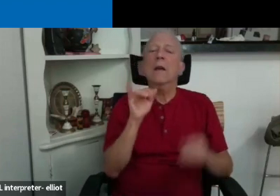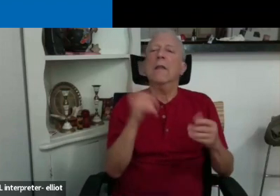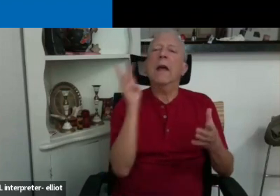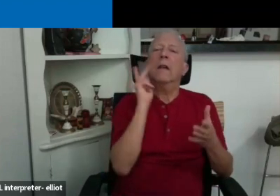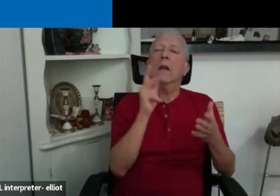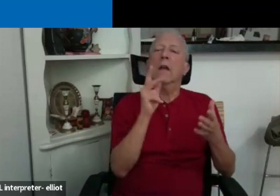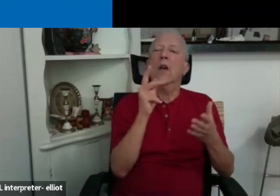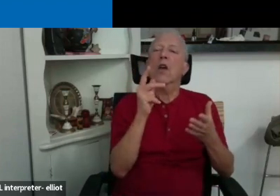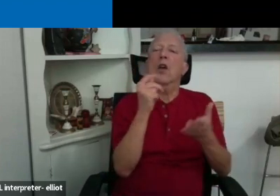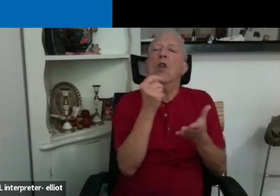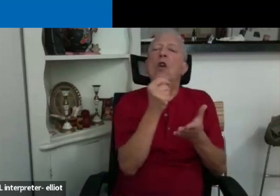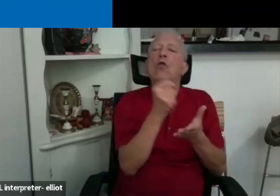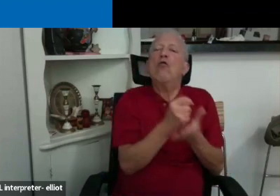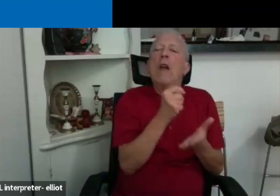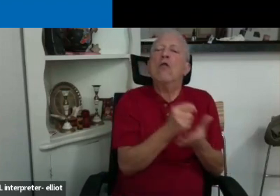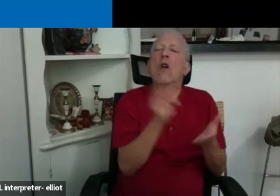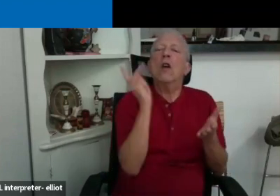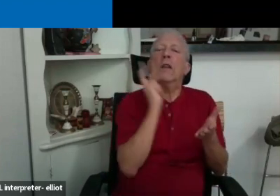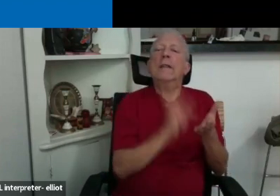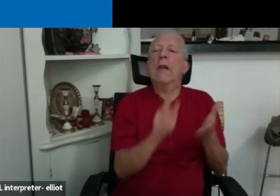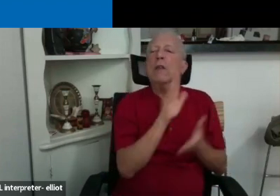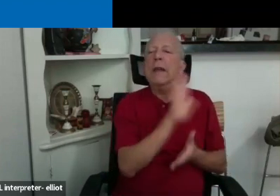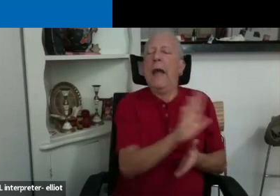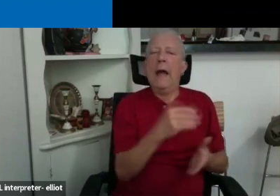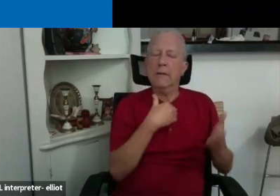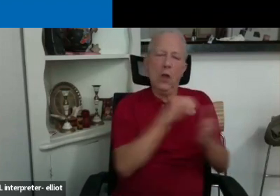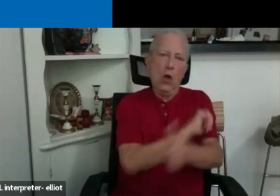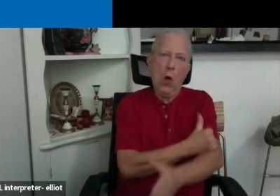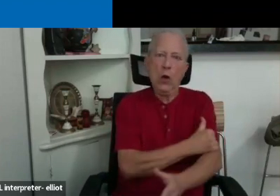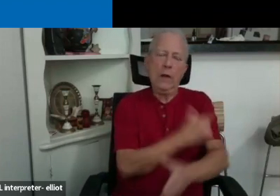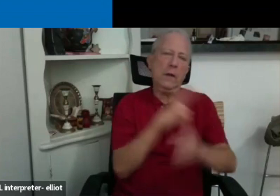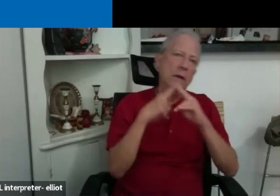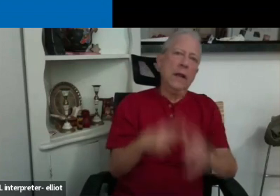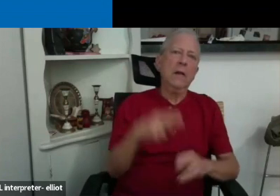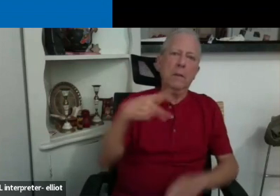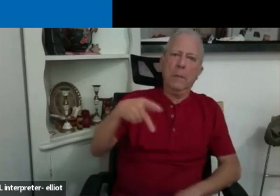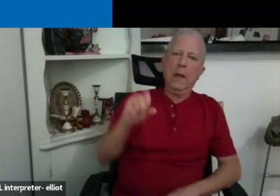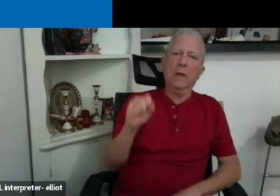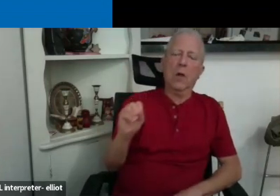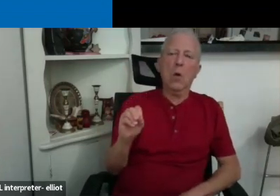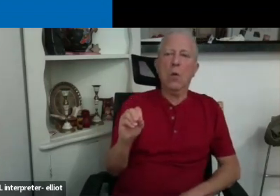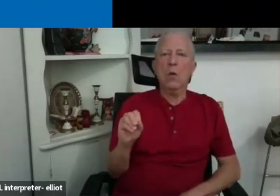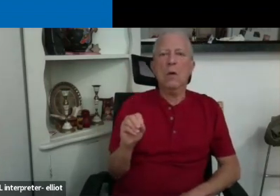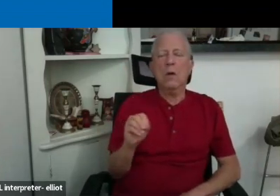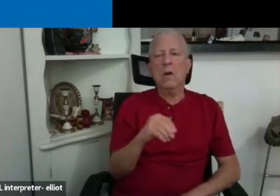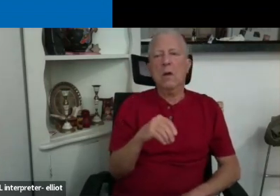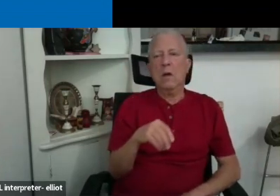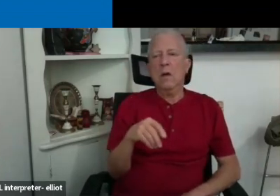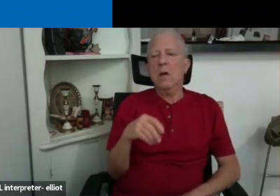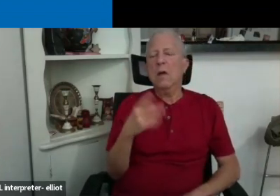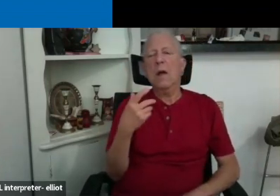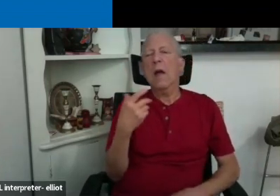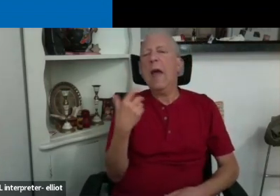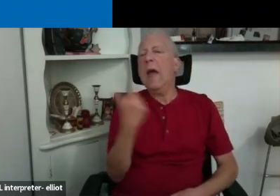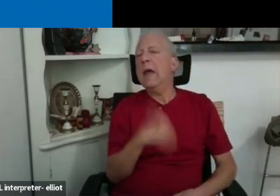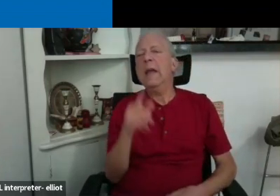of Treasury who has the sole discretion to designate a TSO. As Mo described above, the terrorist organizations